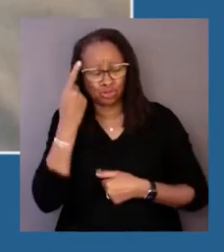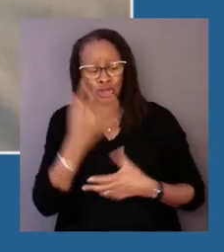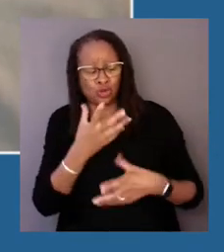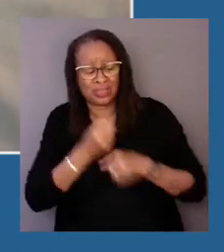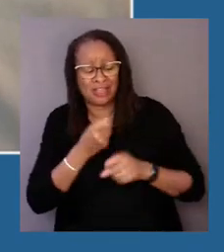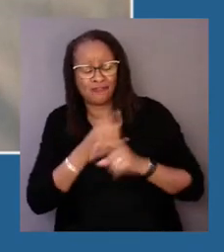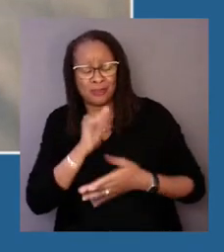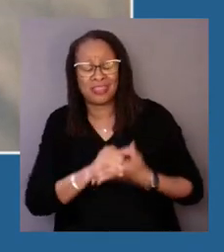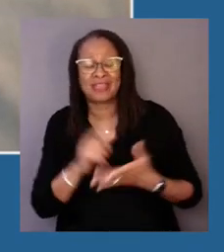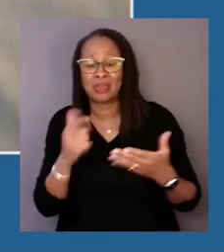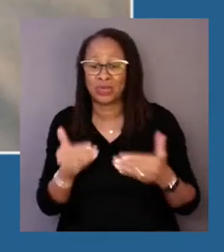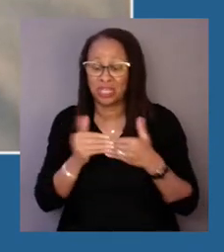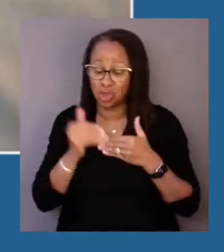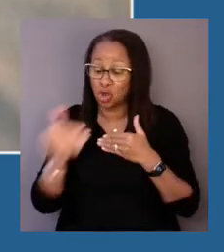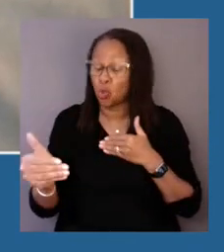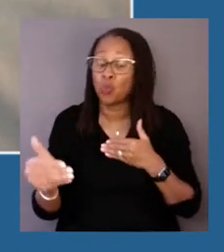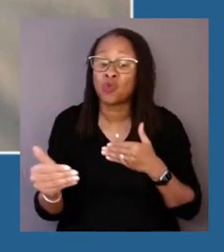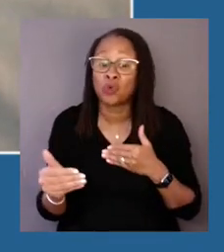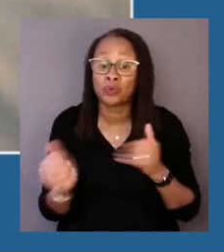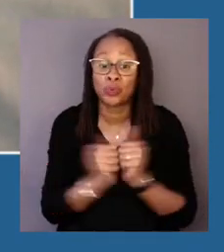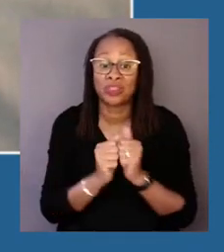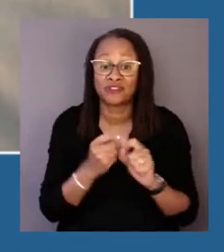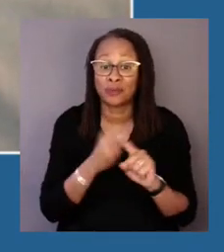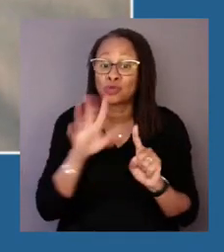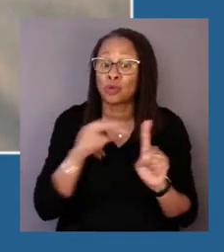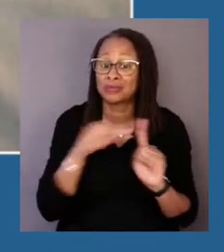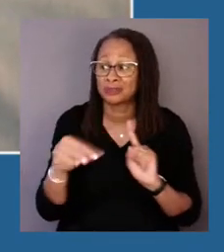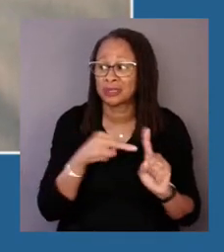your perspective? I think,